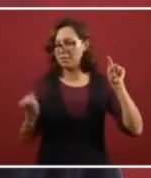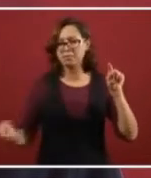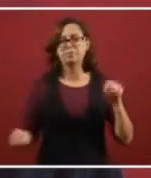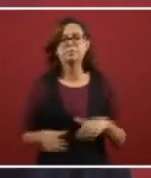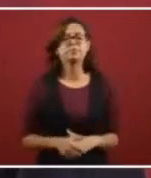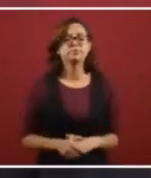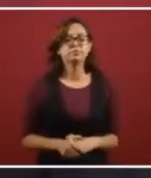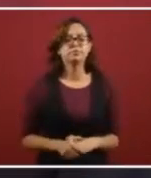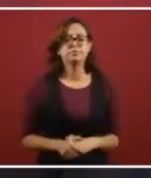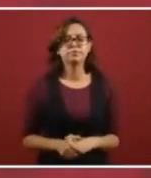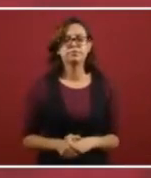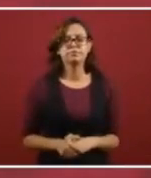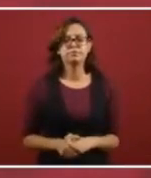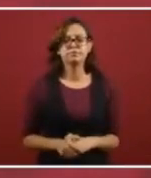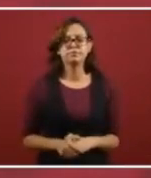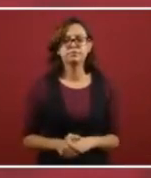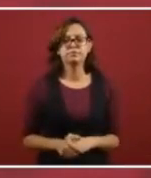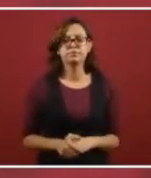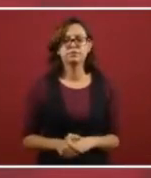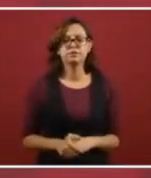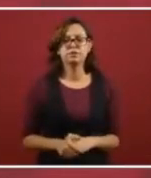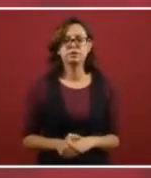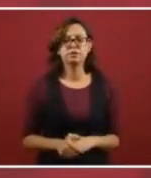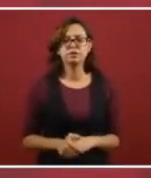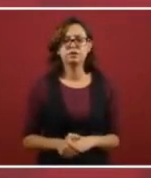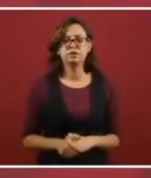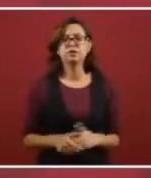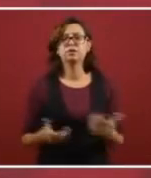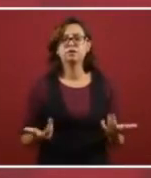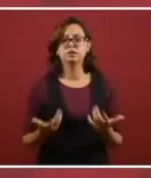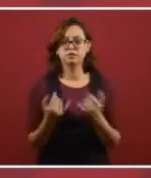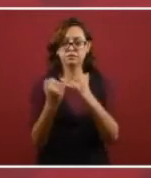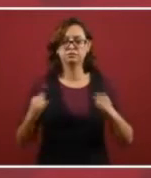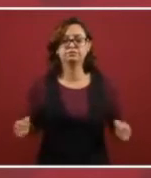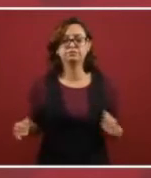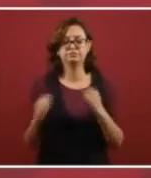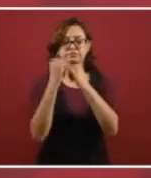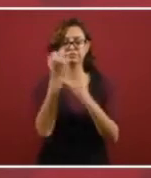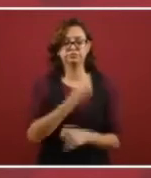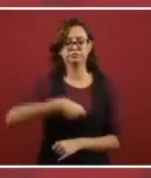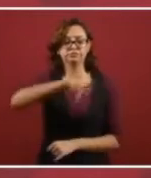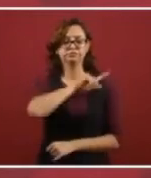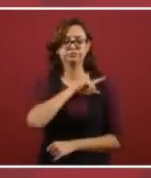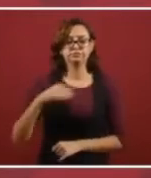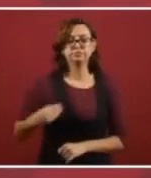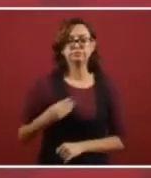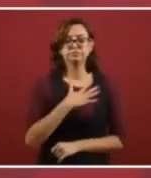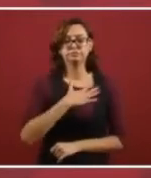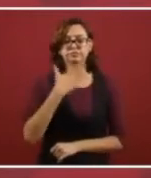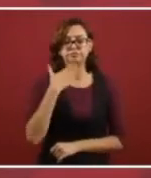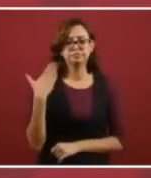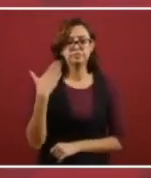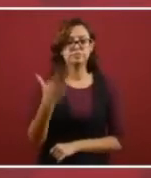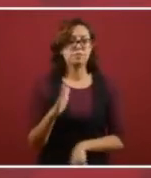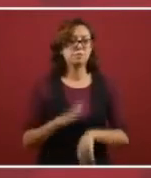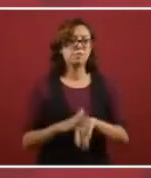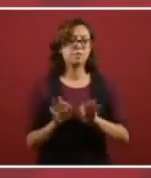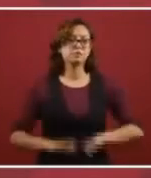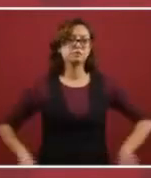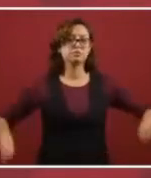in our country the Institute of well being useful